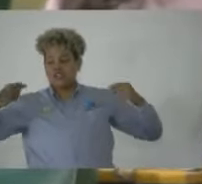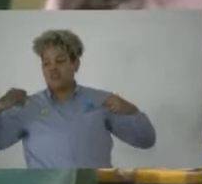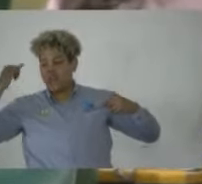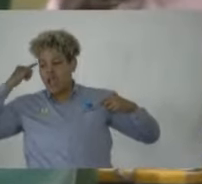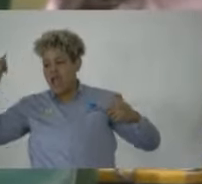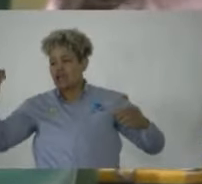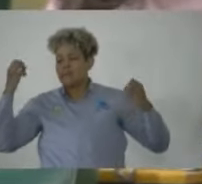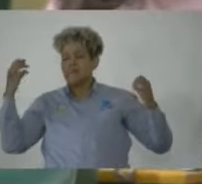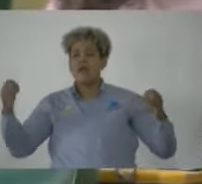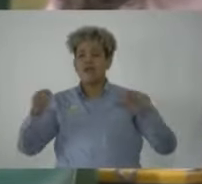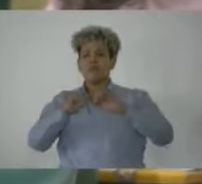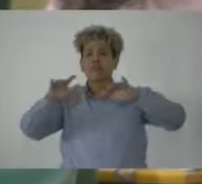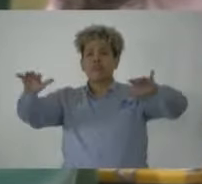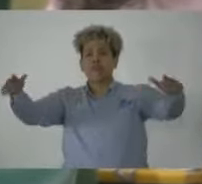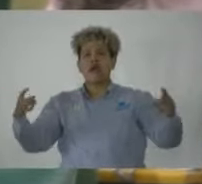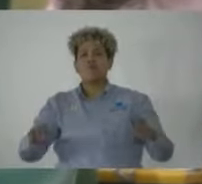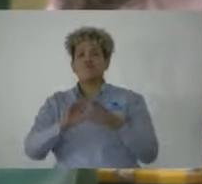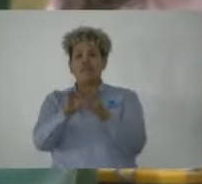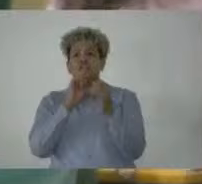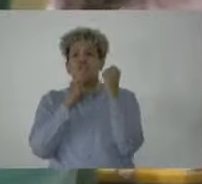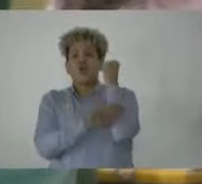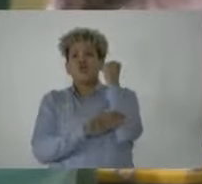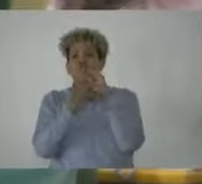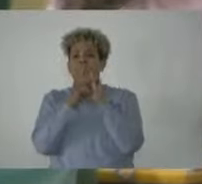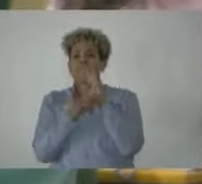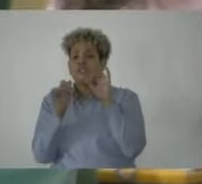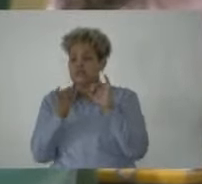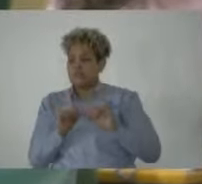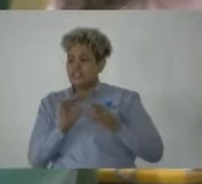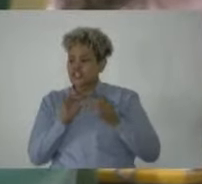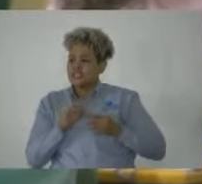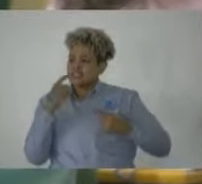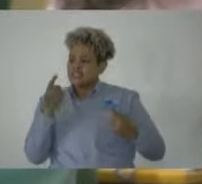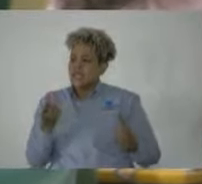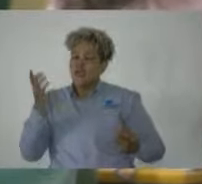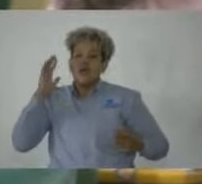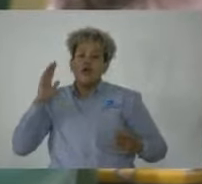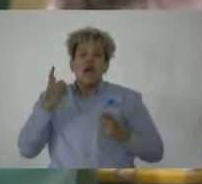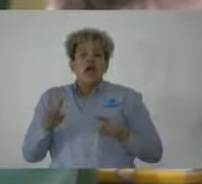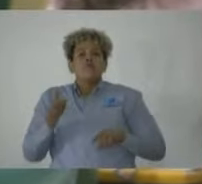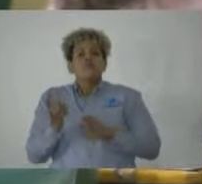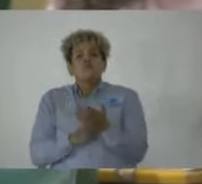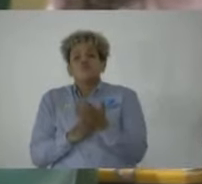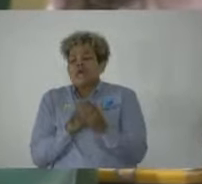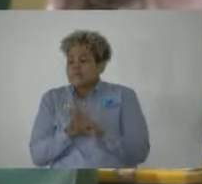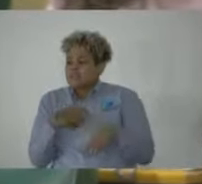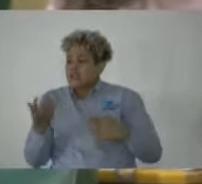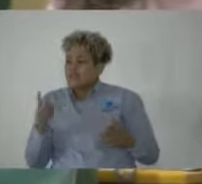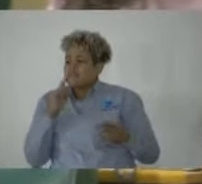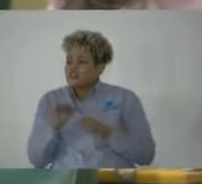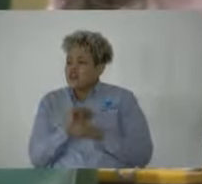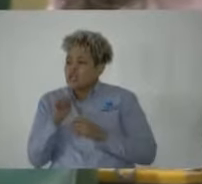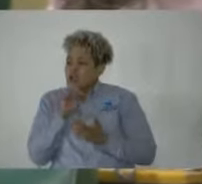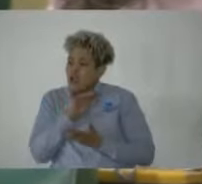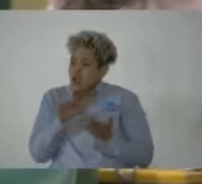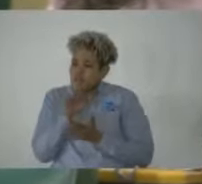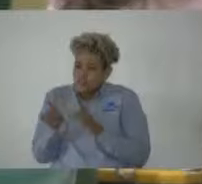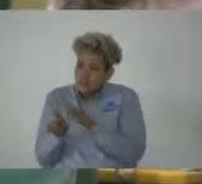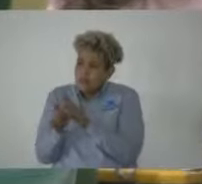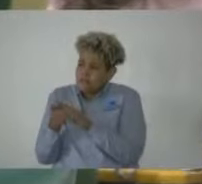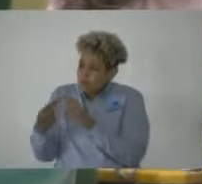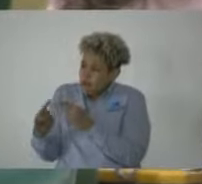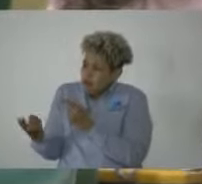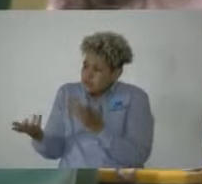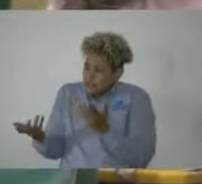dime a dozen, and in the context of countries and policies I mentioned earlier. And therefore, there's sometimes certainly a confusion coming from opposition